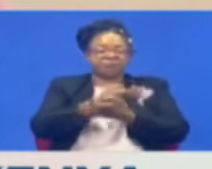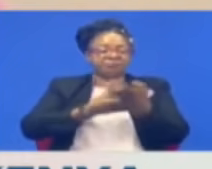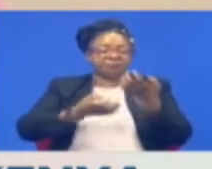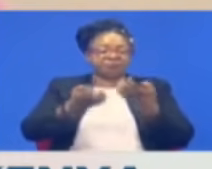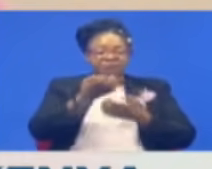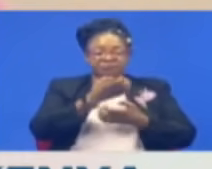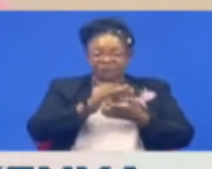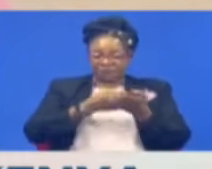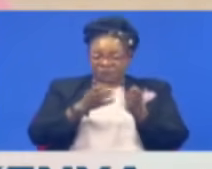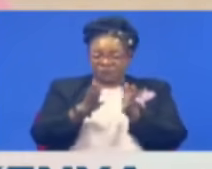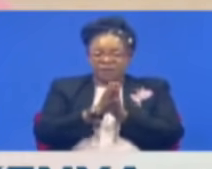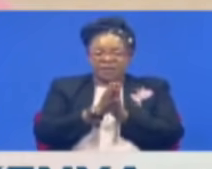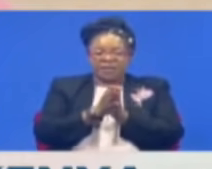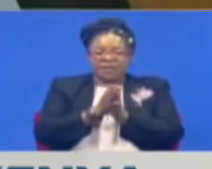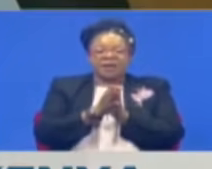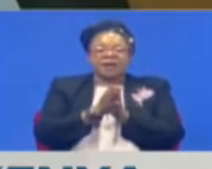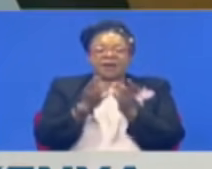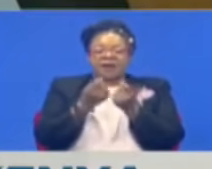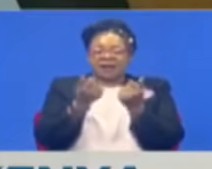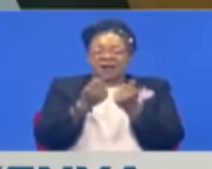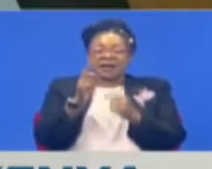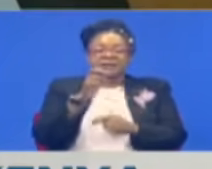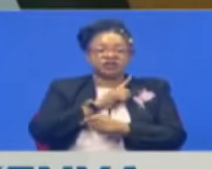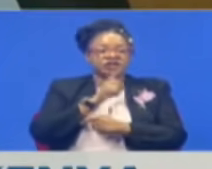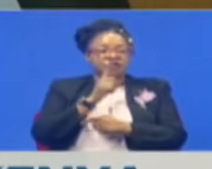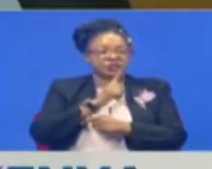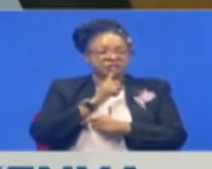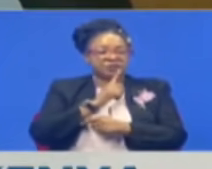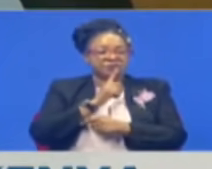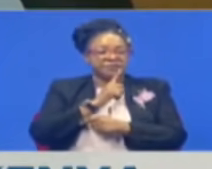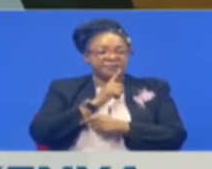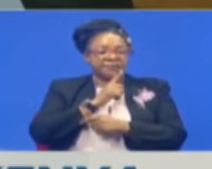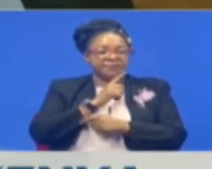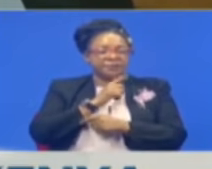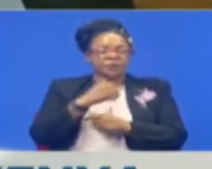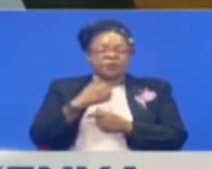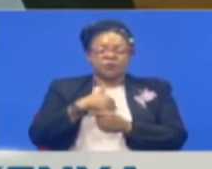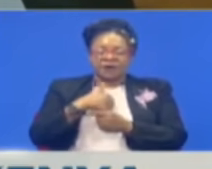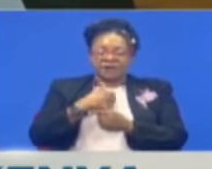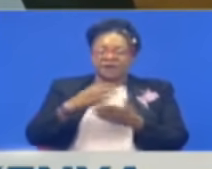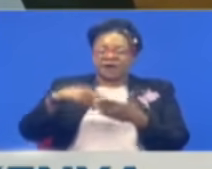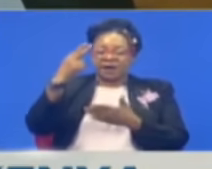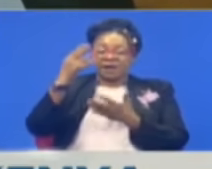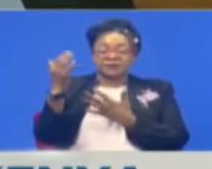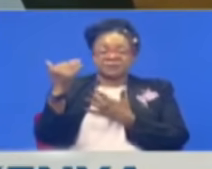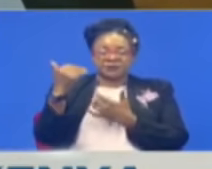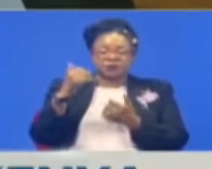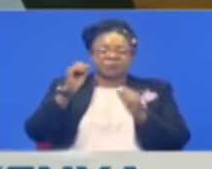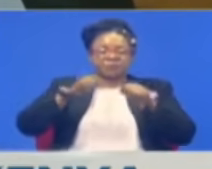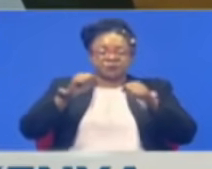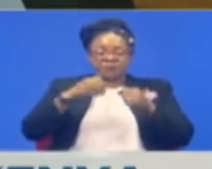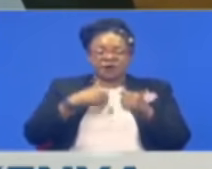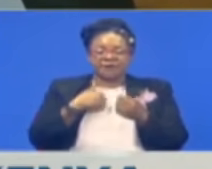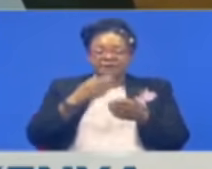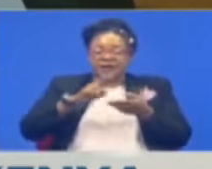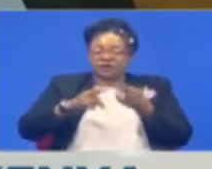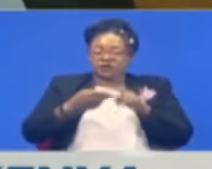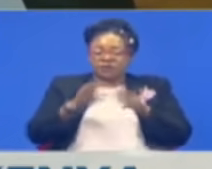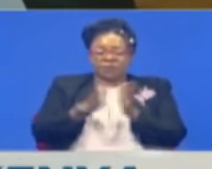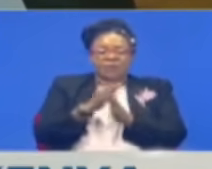economically with little restrictions. Tuna mategemeo makubwa itaboresha zaidi mahusiano kati ya nchi zetu